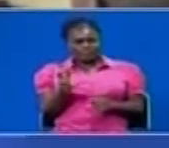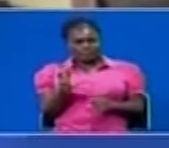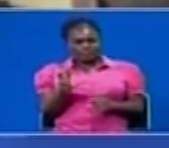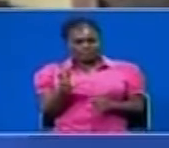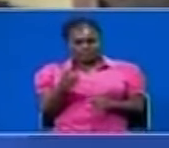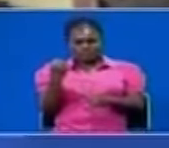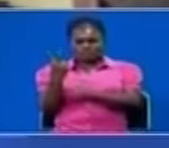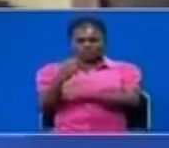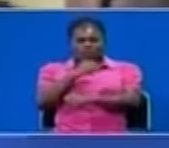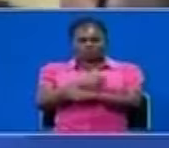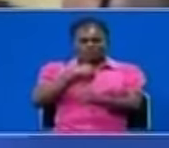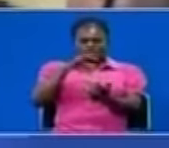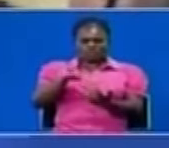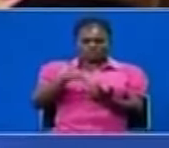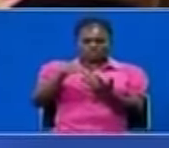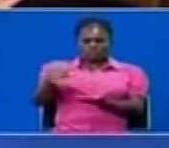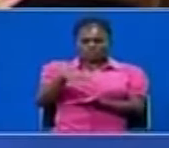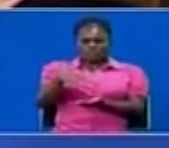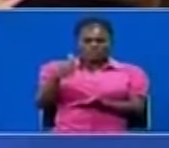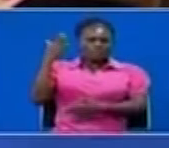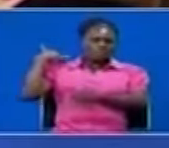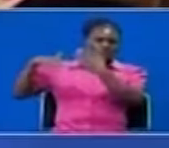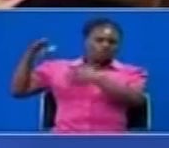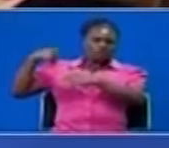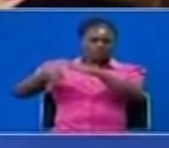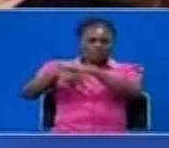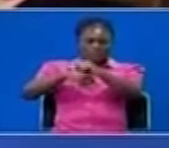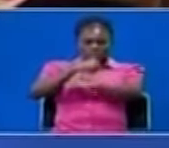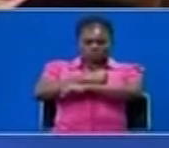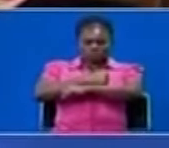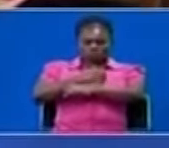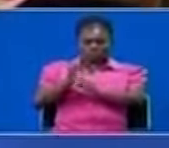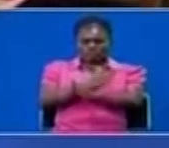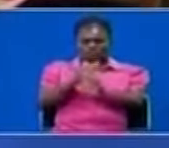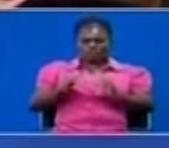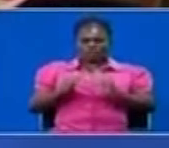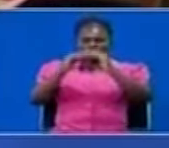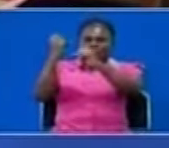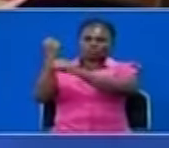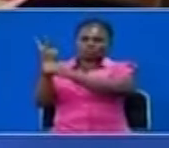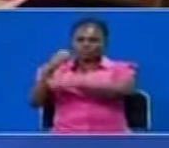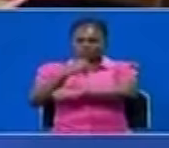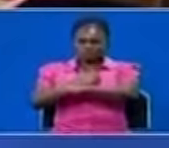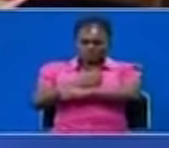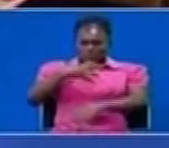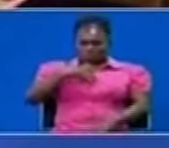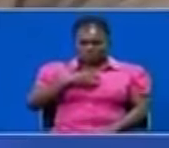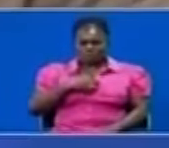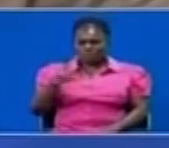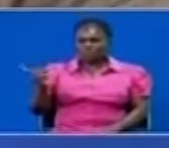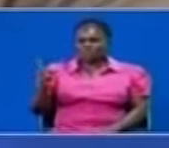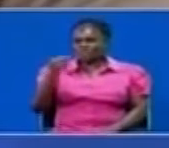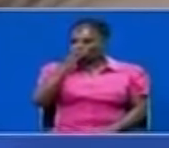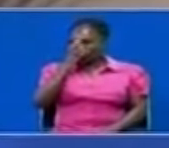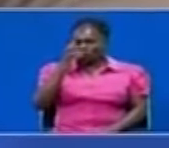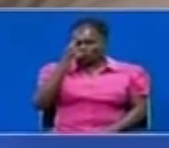Karima has a special place in history. In its days as a primary school before it was elevated to a secondary school, retired President Mwai Kibaki